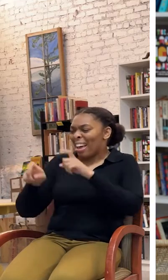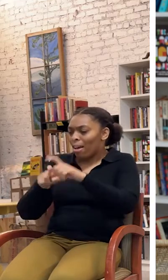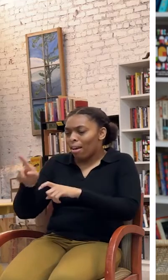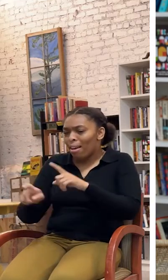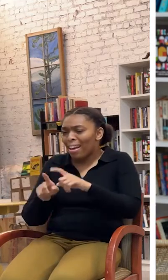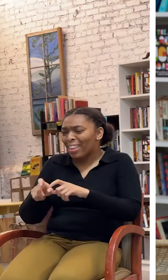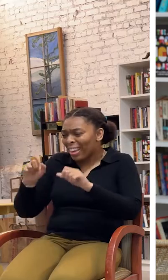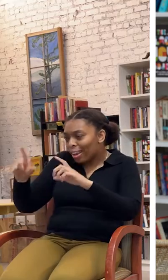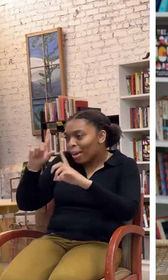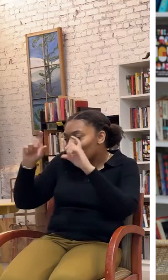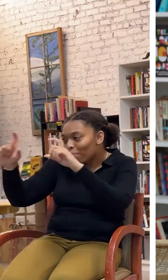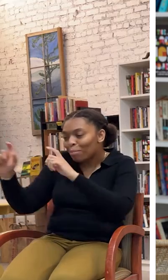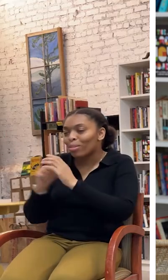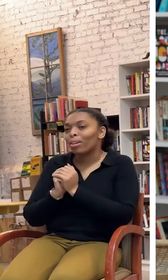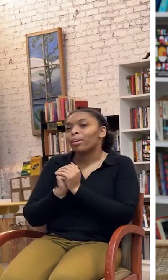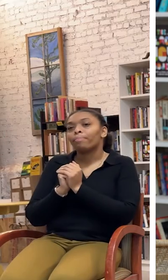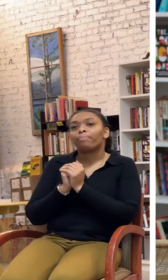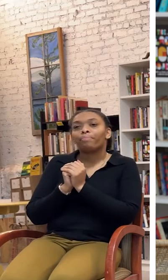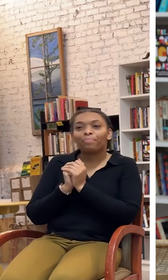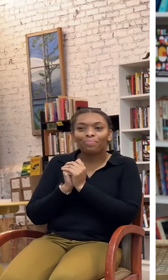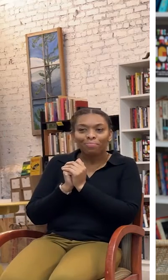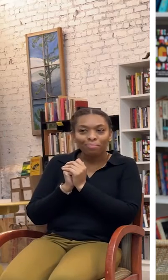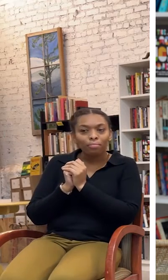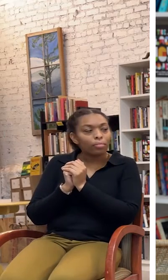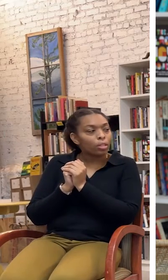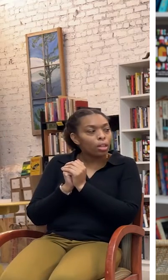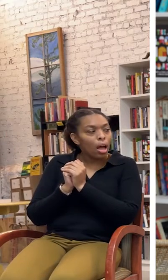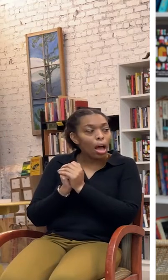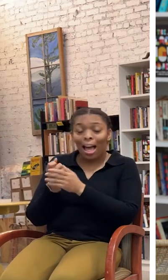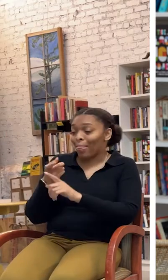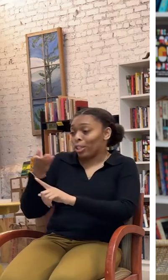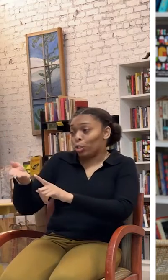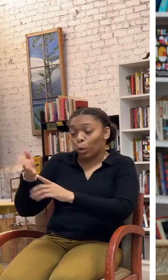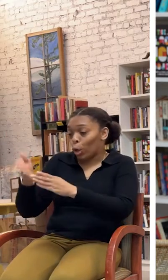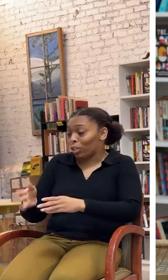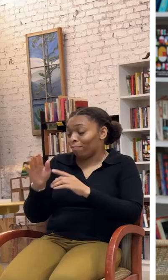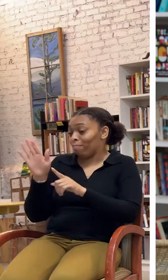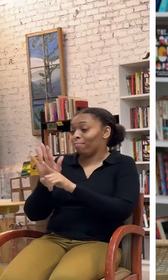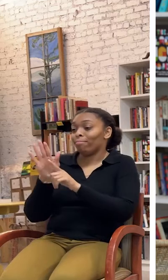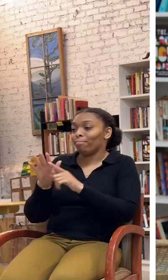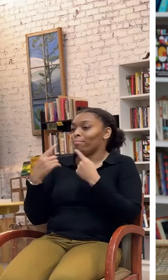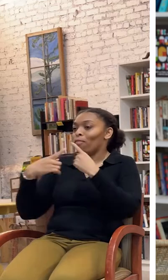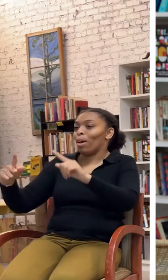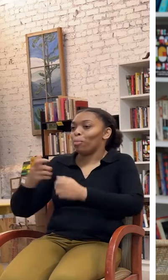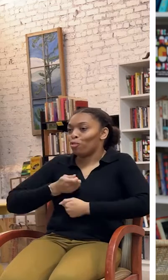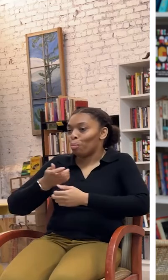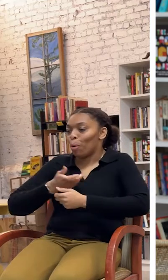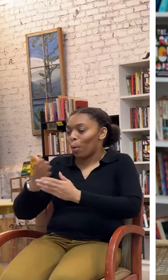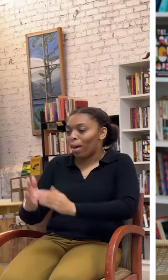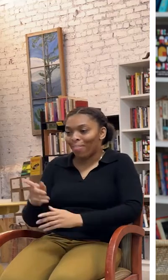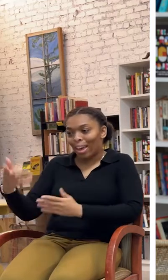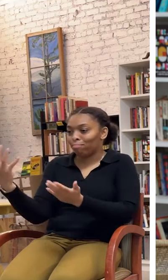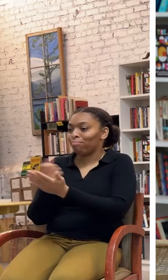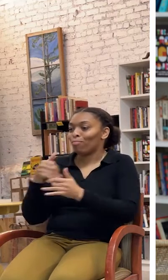phone, like, can I take your picture? And then and Mwende is like a renowned poet. Like this person has accolades for writing.